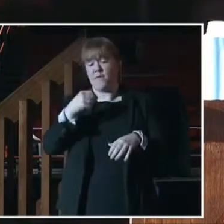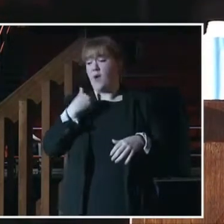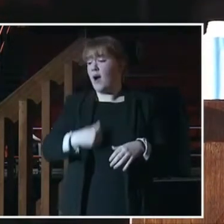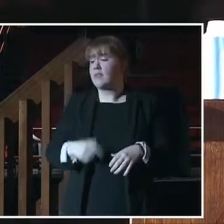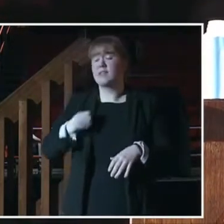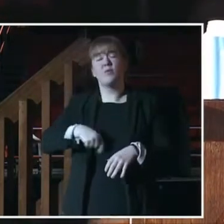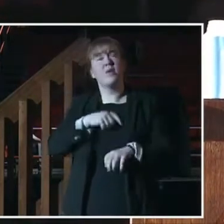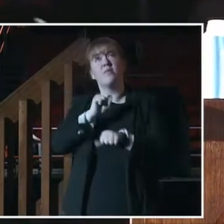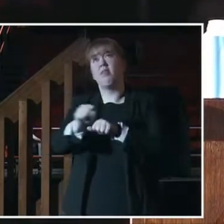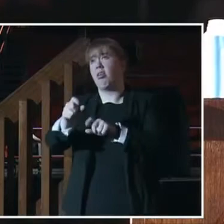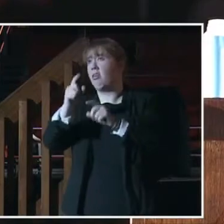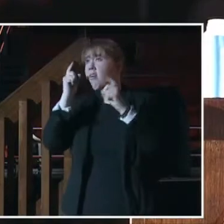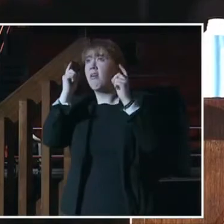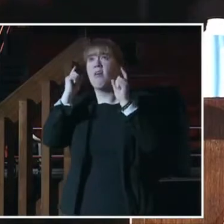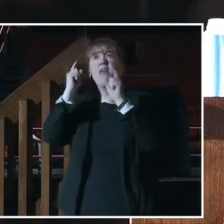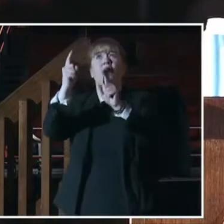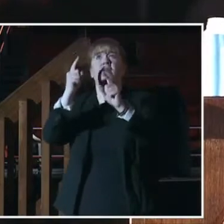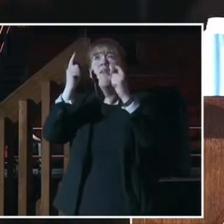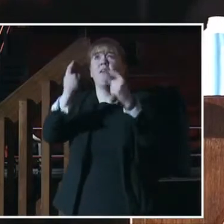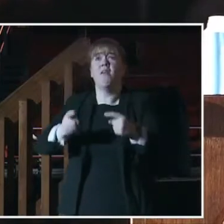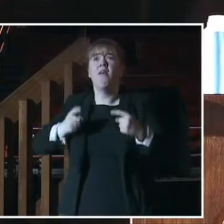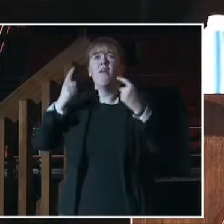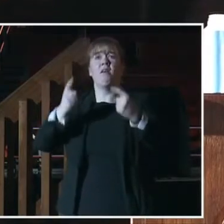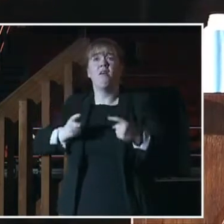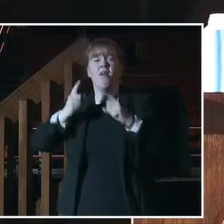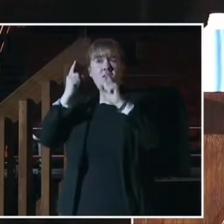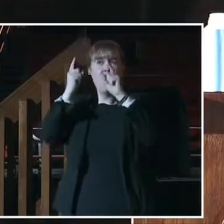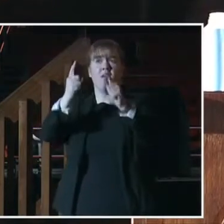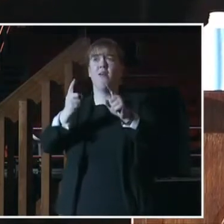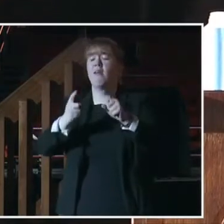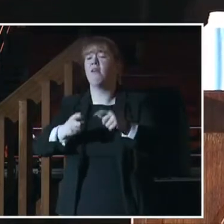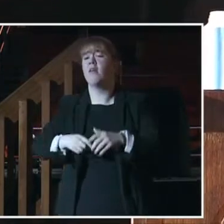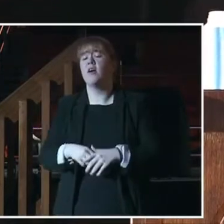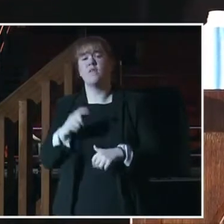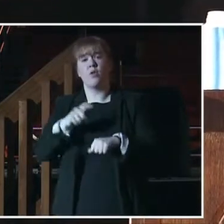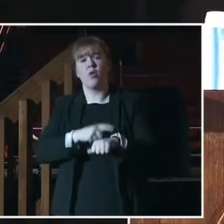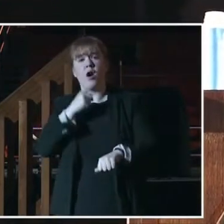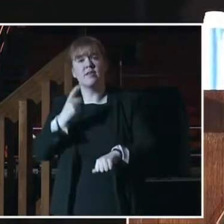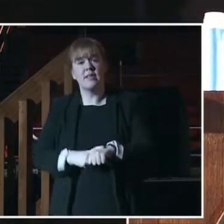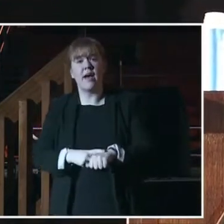long time, and it's time for that thing to change and work on our behalf.